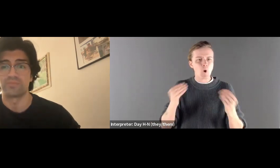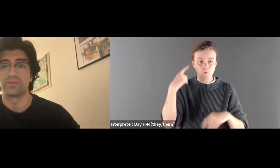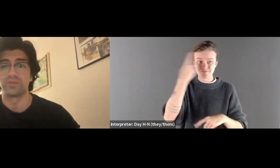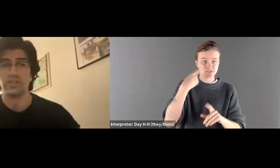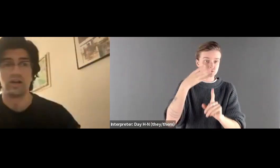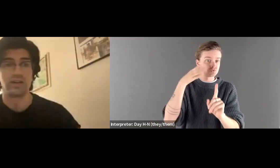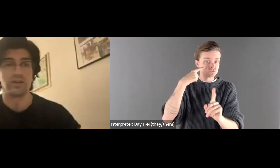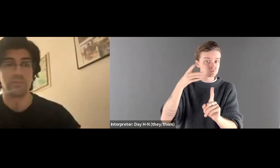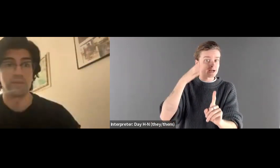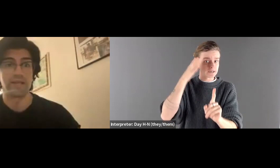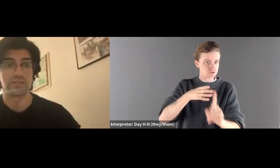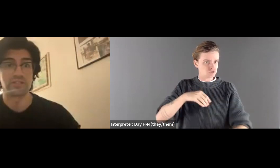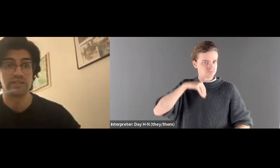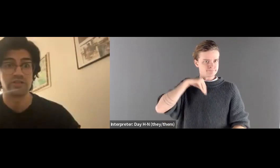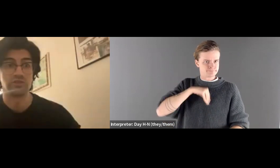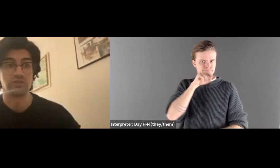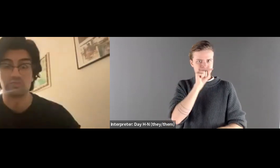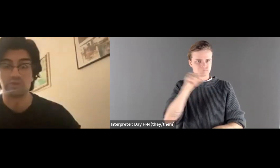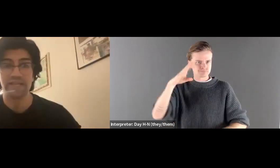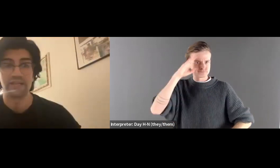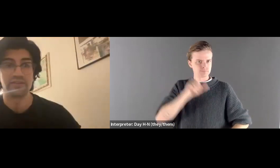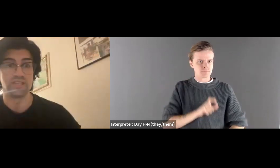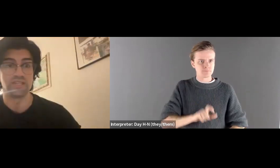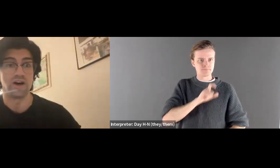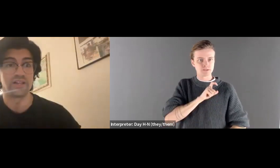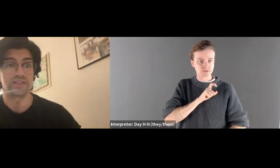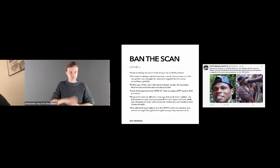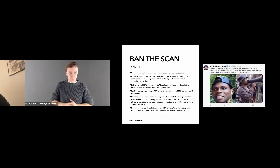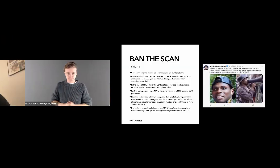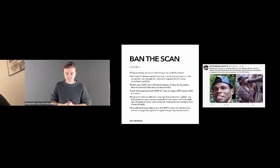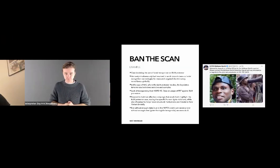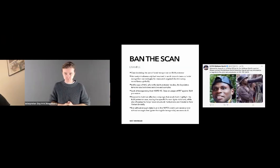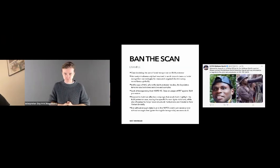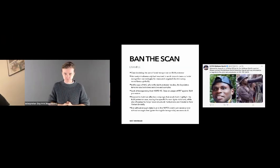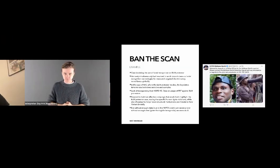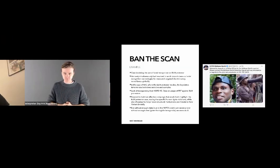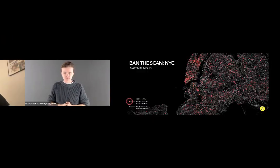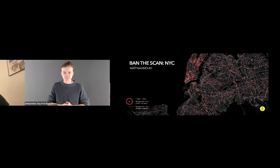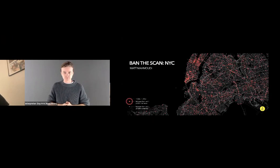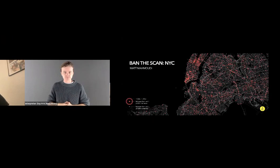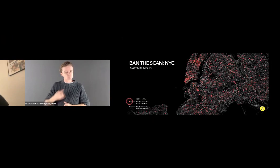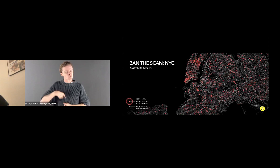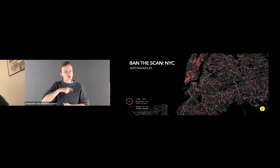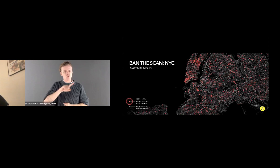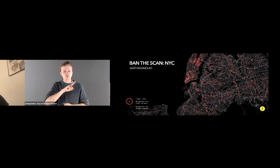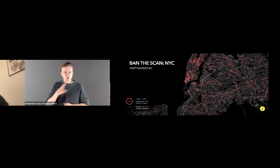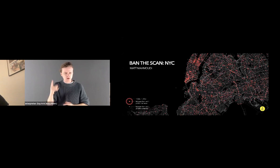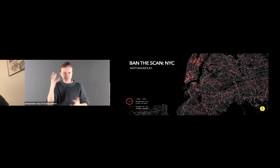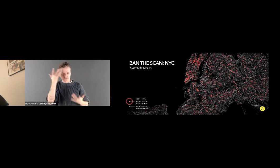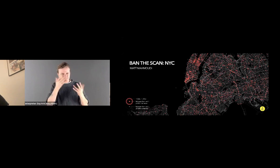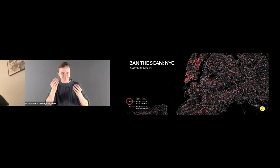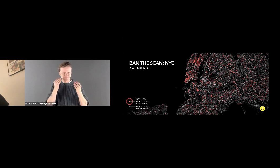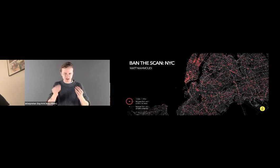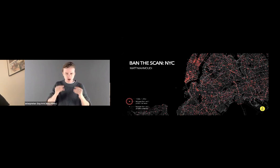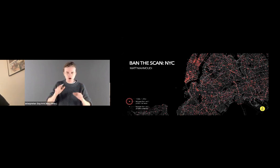for example, not paying as much attention to bringing the audience in with us in the process of actually generating